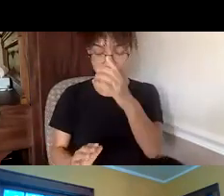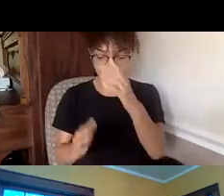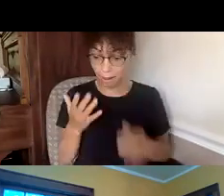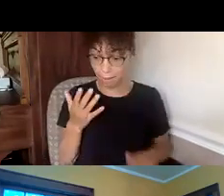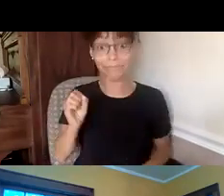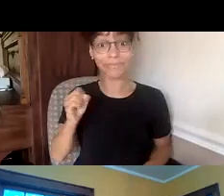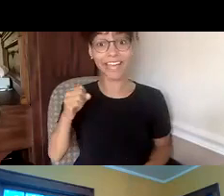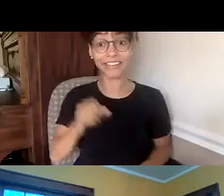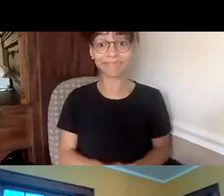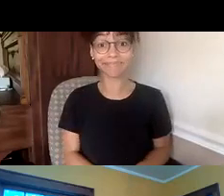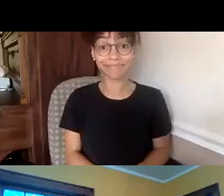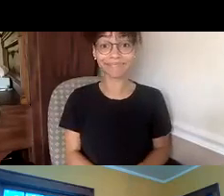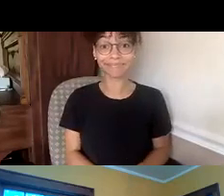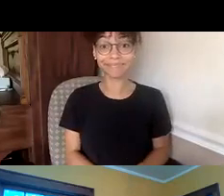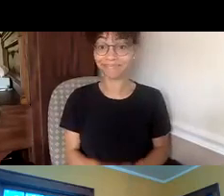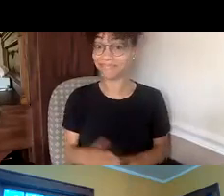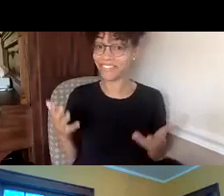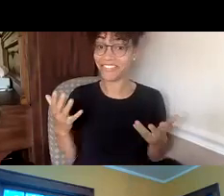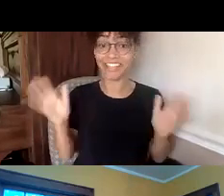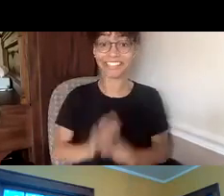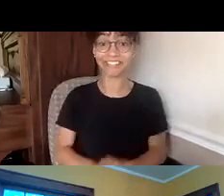Yeah, I guess that's it.